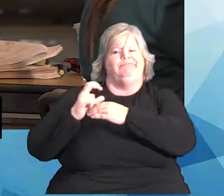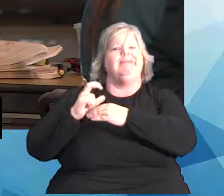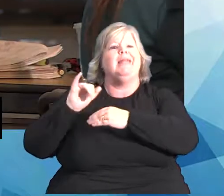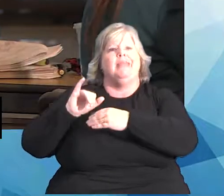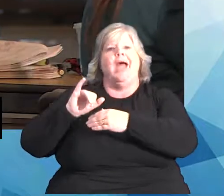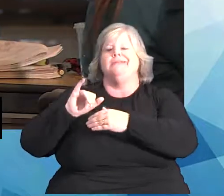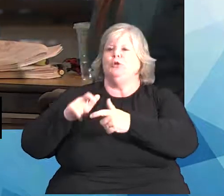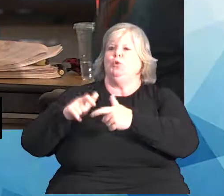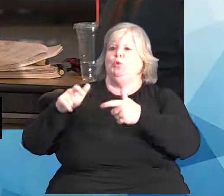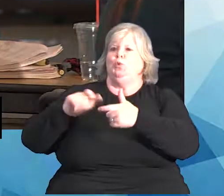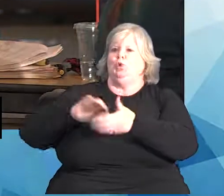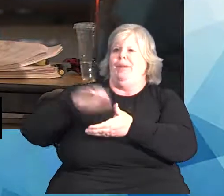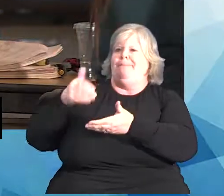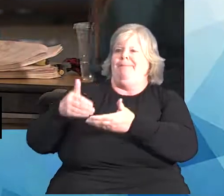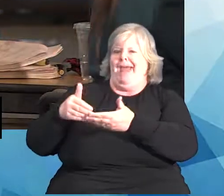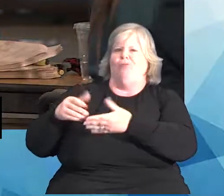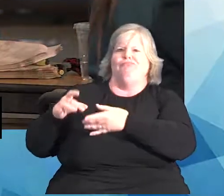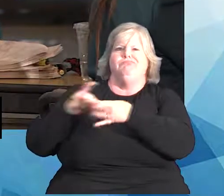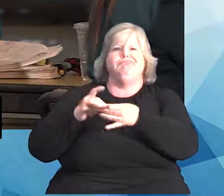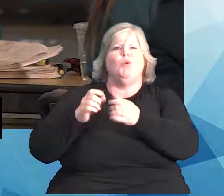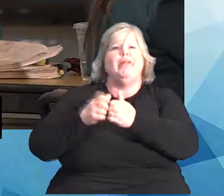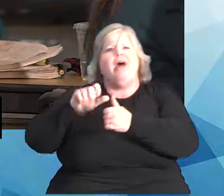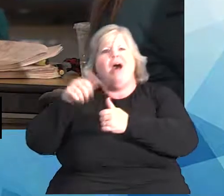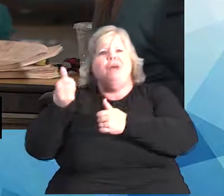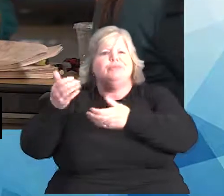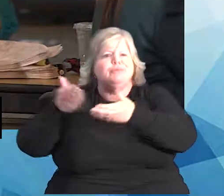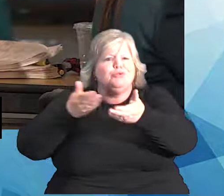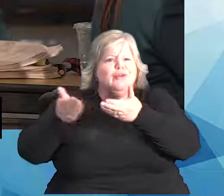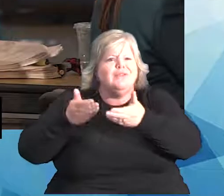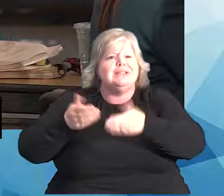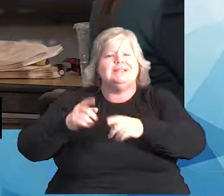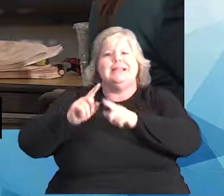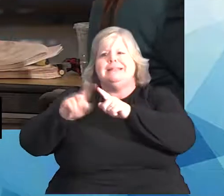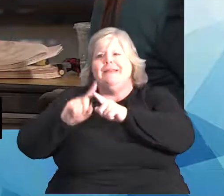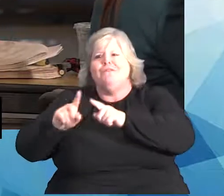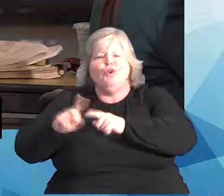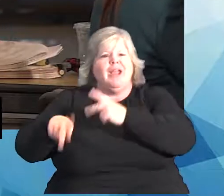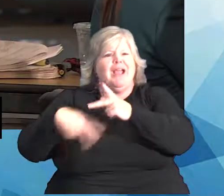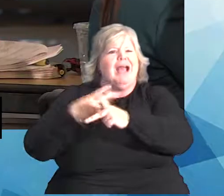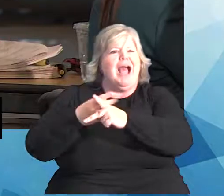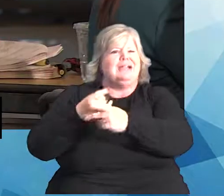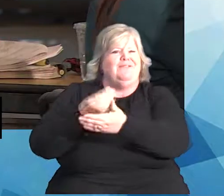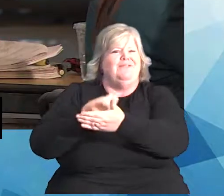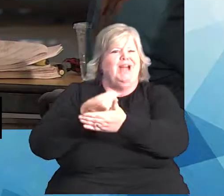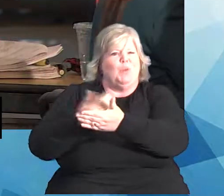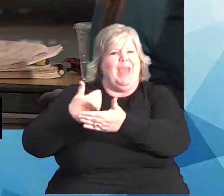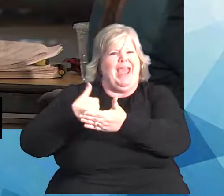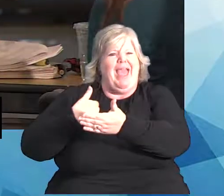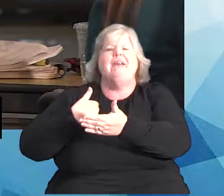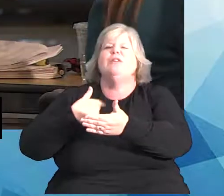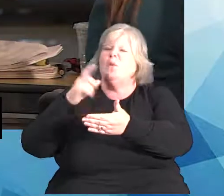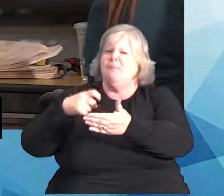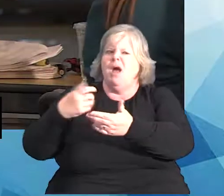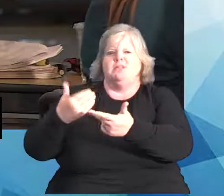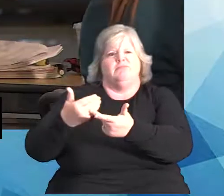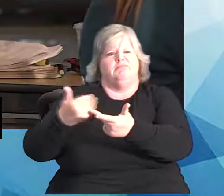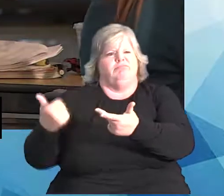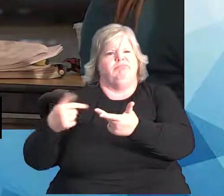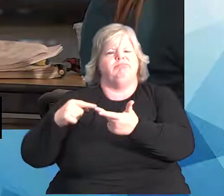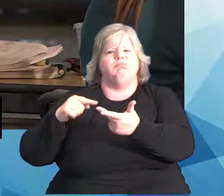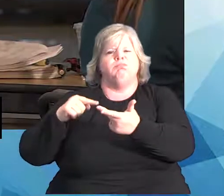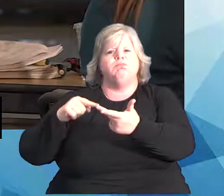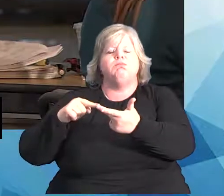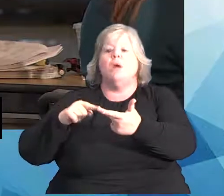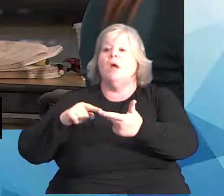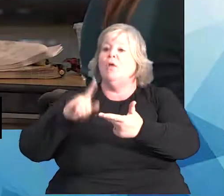amount of our other services that we have, or our other funds, and so that was the primary reason to separate that out. But it has